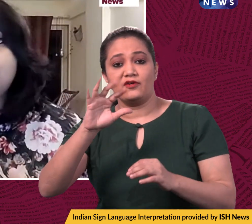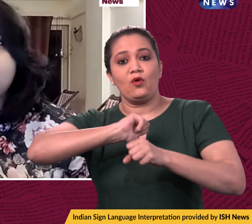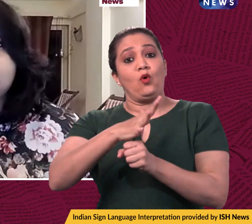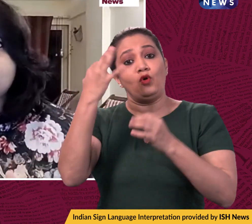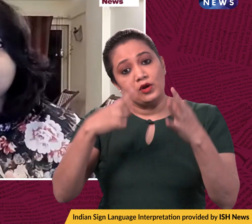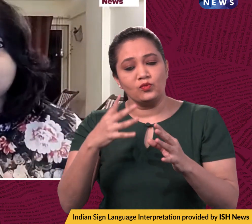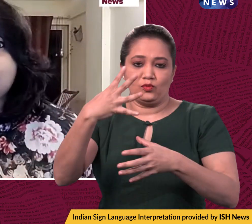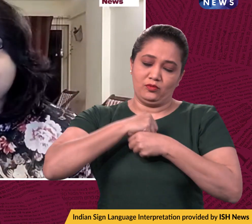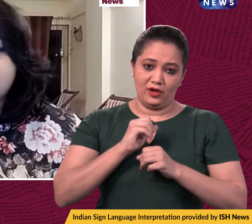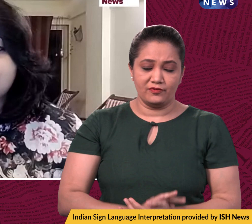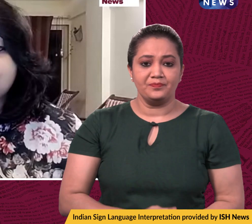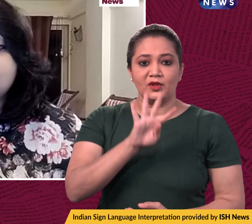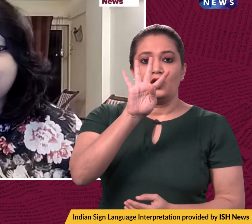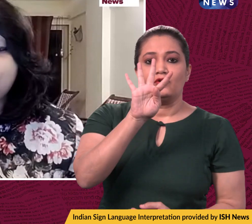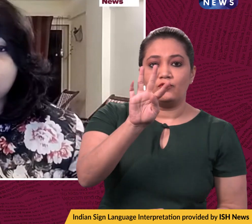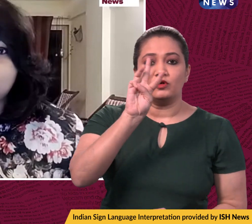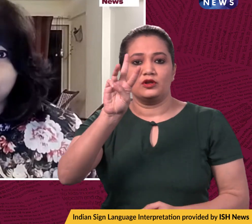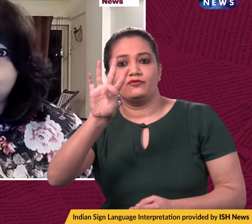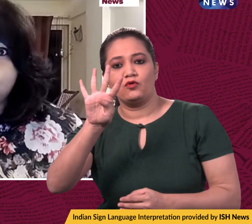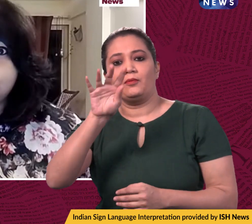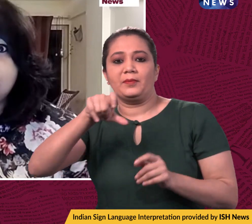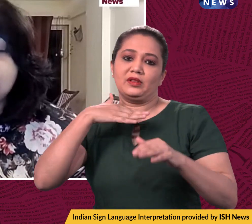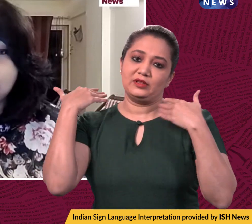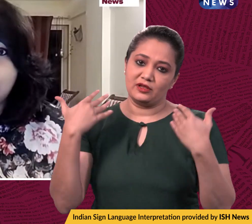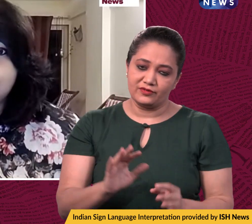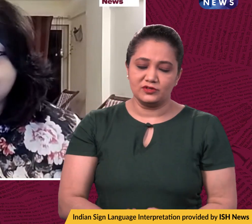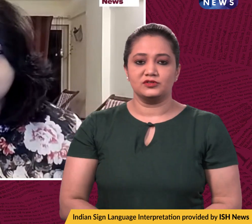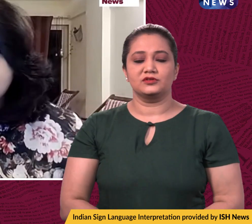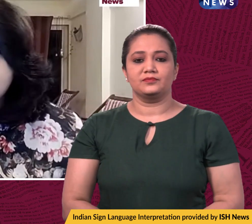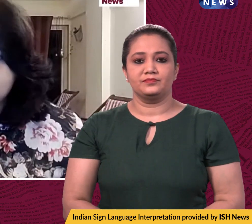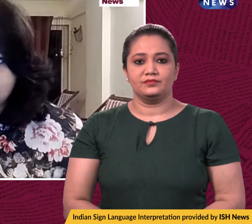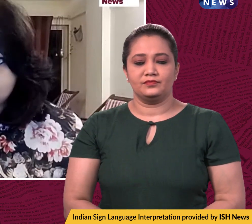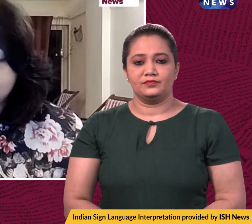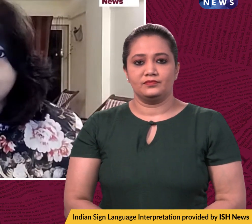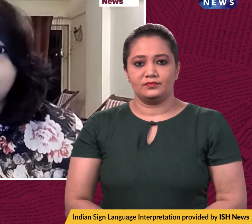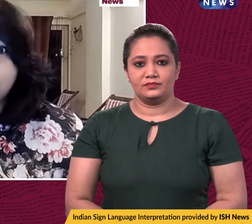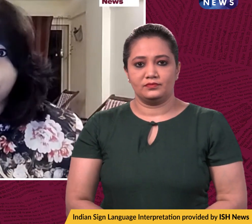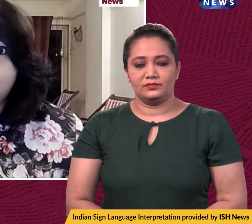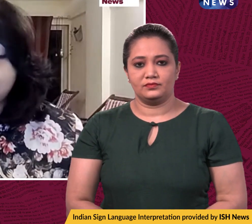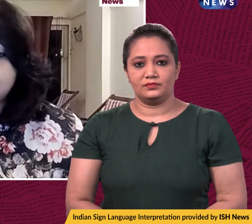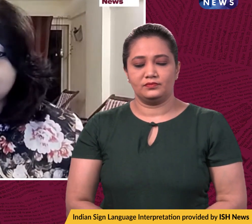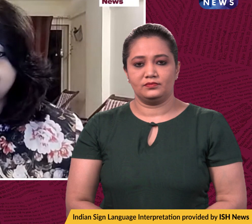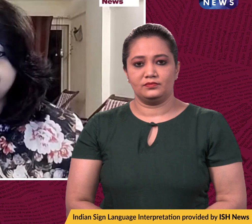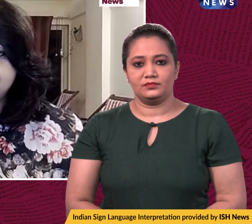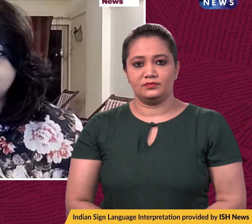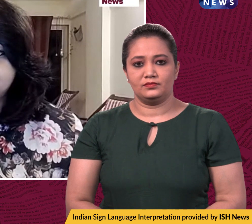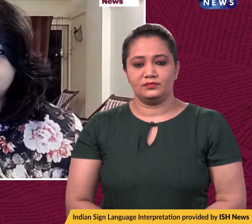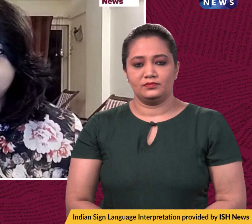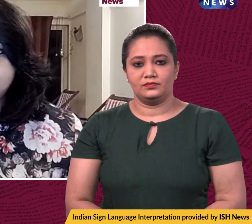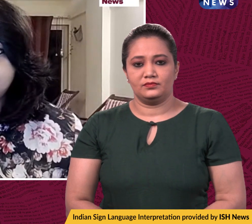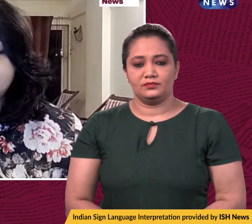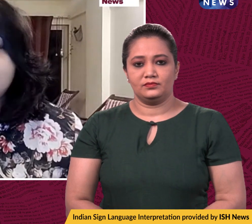7,495 new COVID cases and 434 deaths have been reported in the country in the last 24 hours.